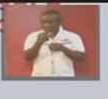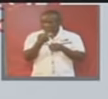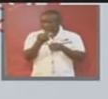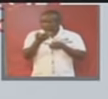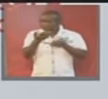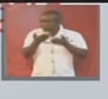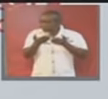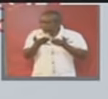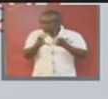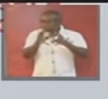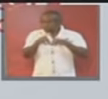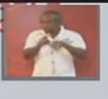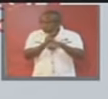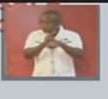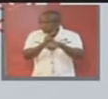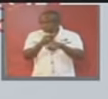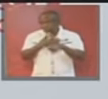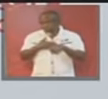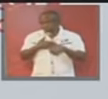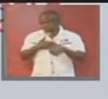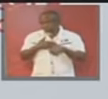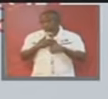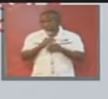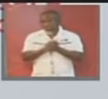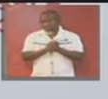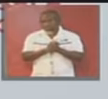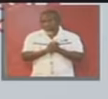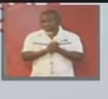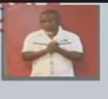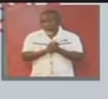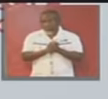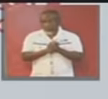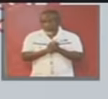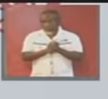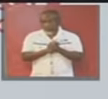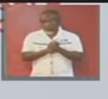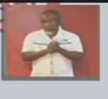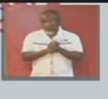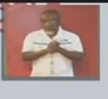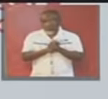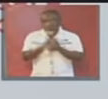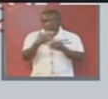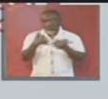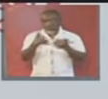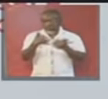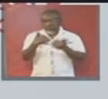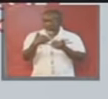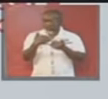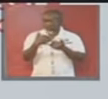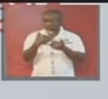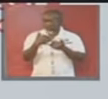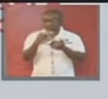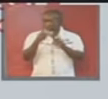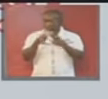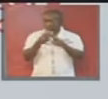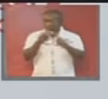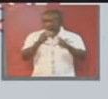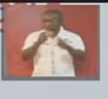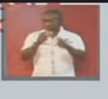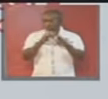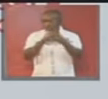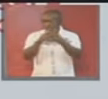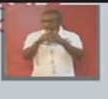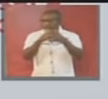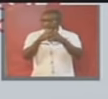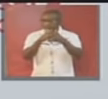their returning persons from the United States. What you call them? The persons who have been released from jail across